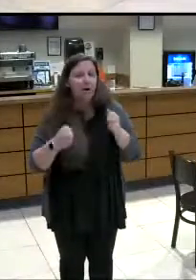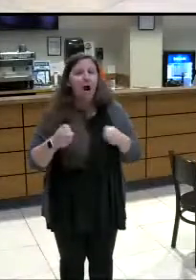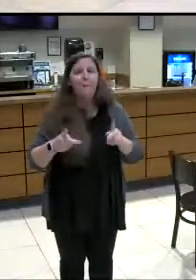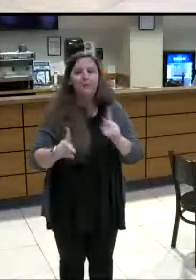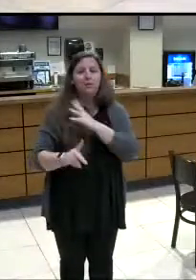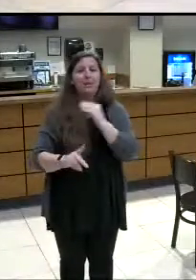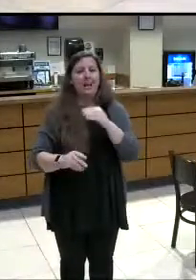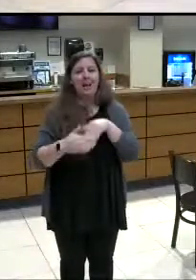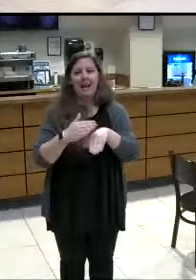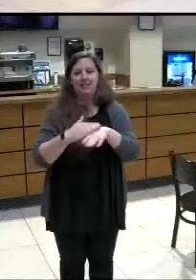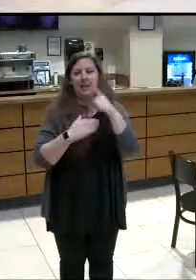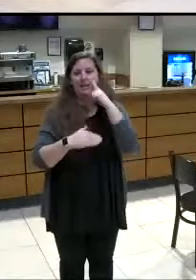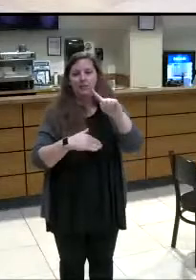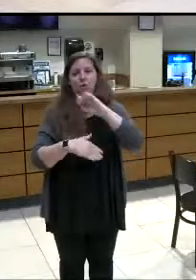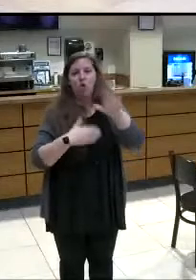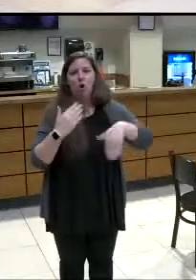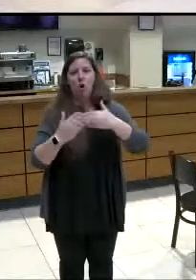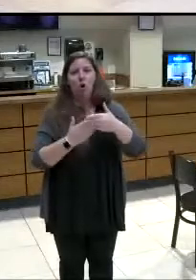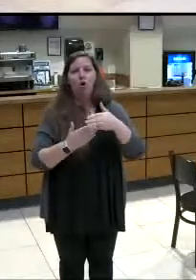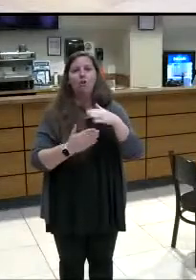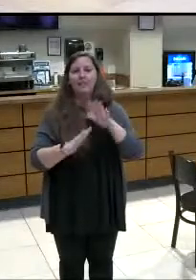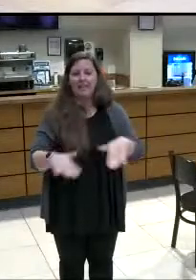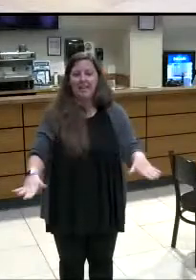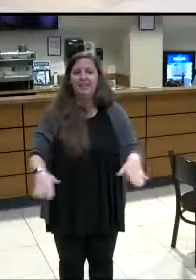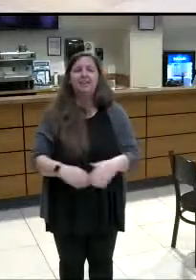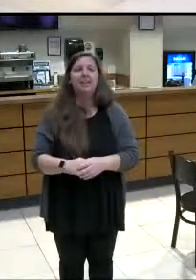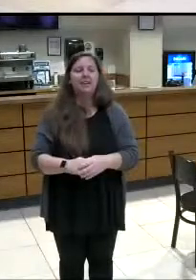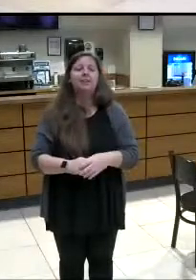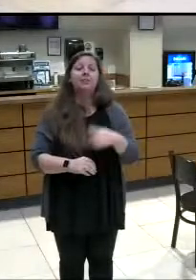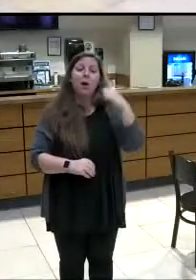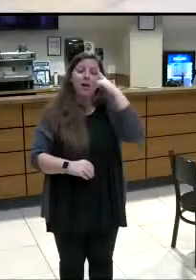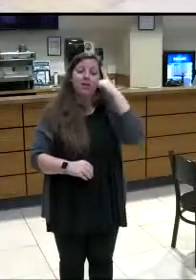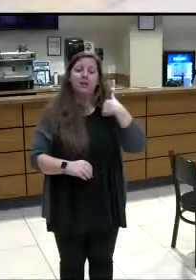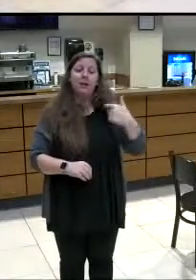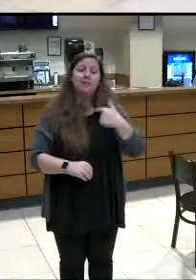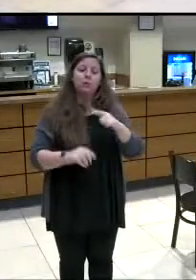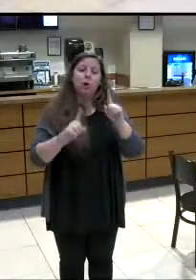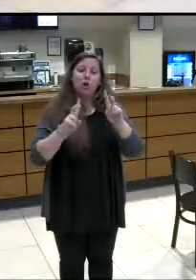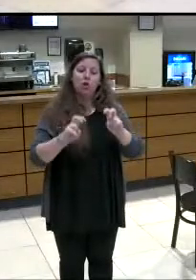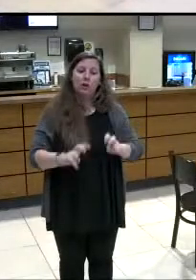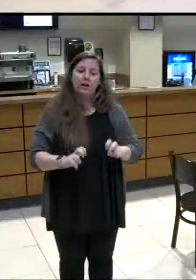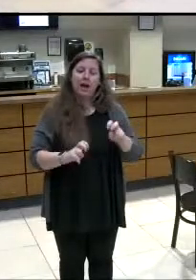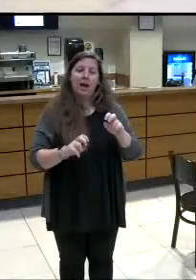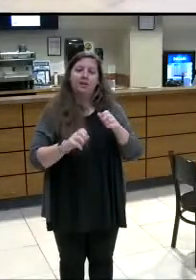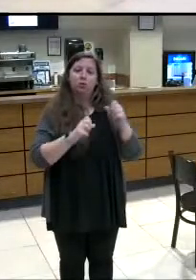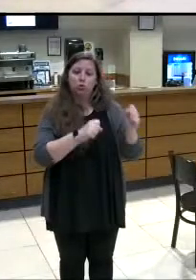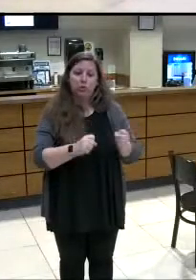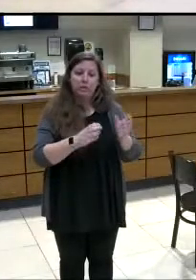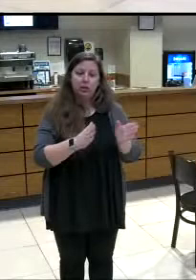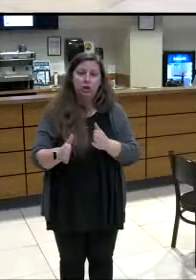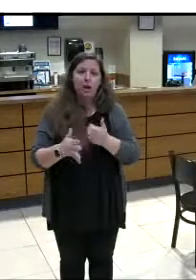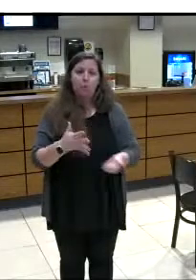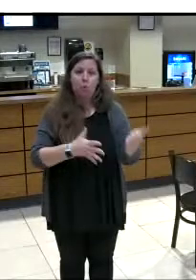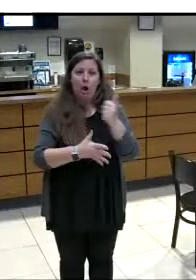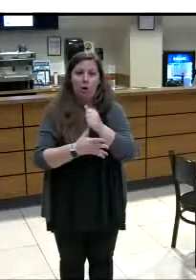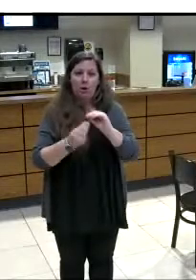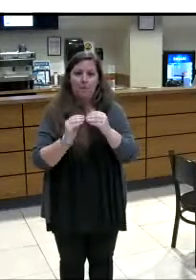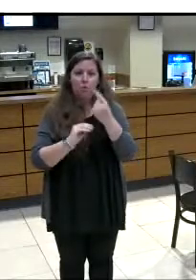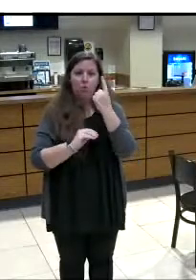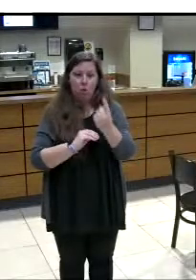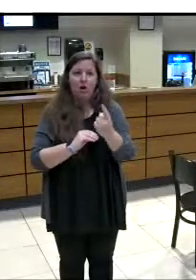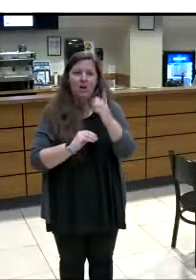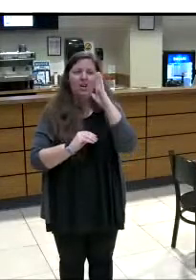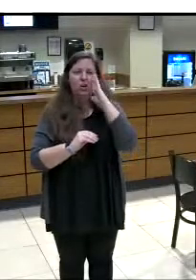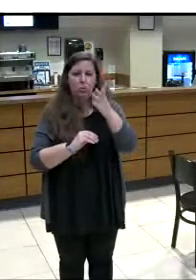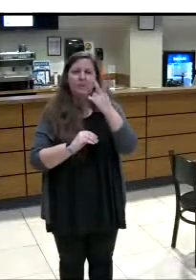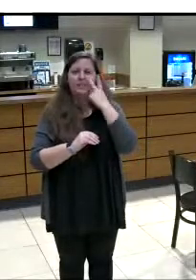access for all kids. So I think that as we look at this strategic priority number 1, student achievement, you will see that interwoven in